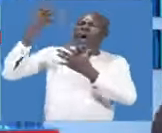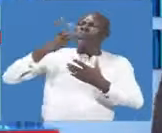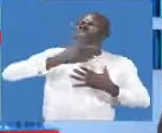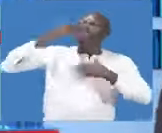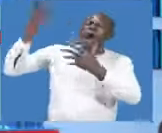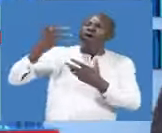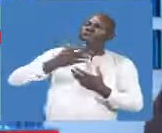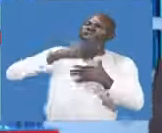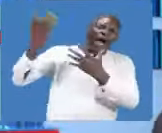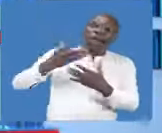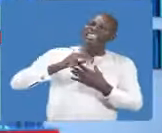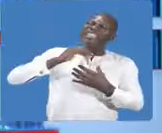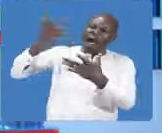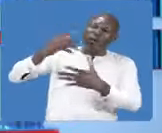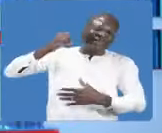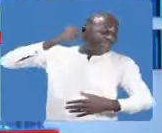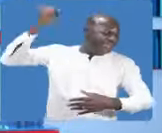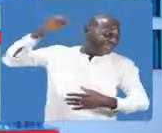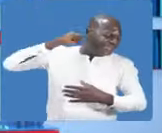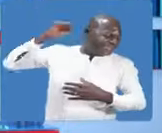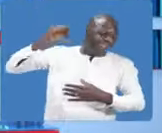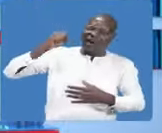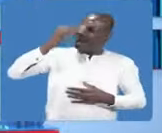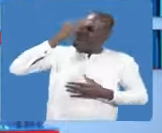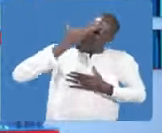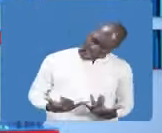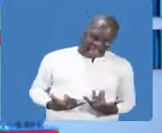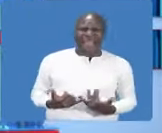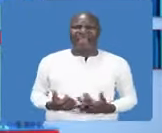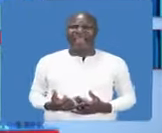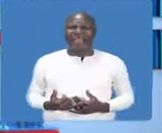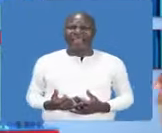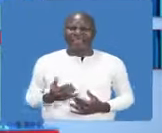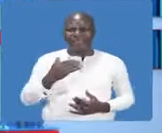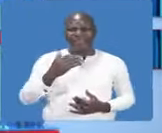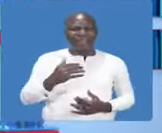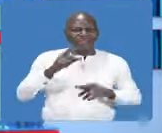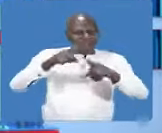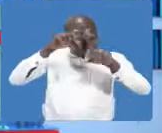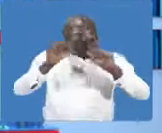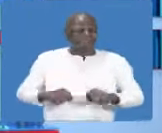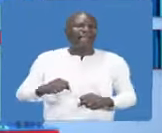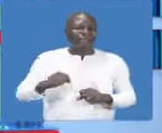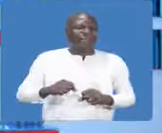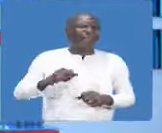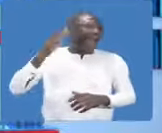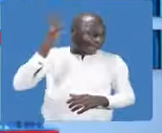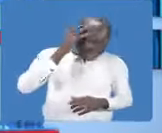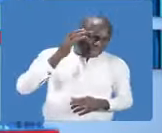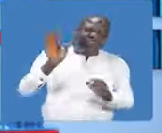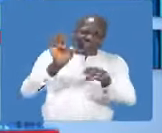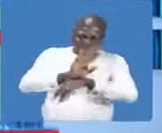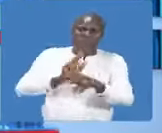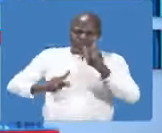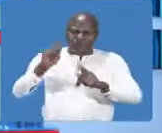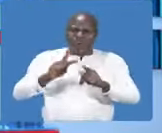sa ye dede oh ade ba semini wutumi ate asori fo mo akwa asori ni